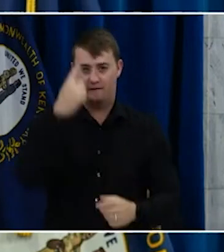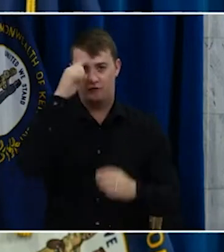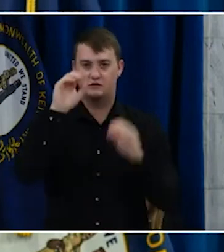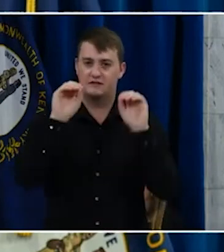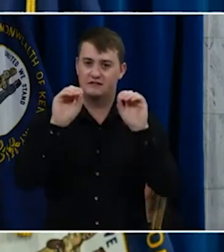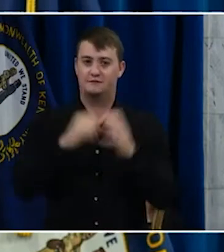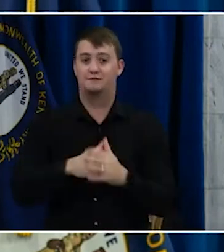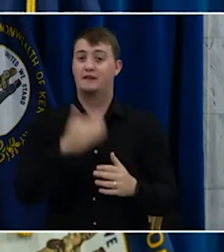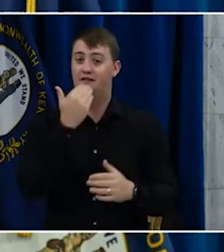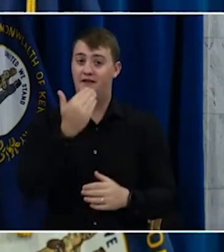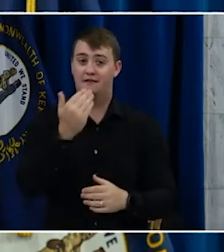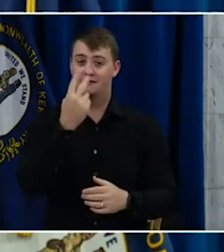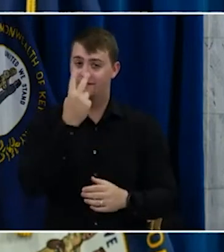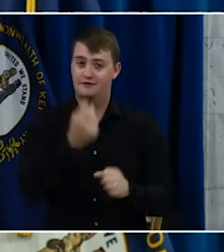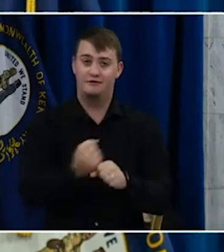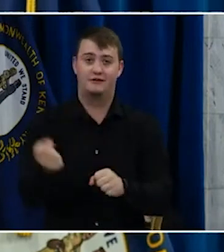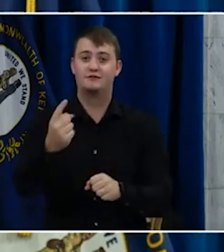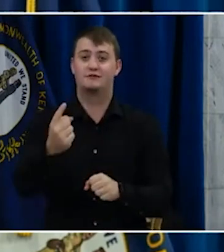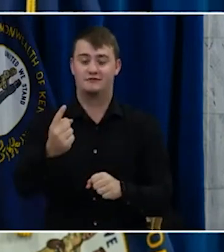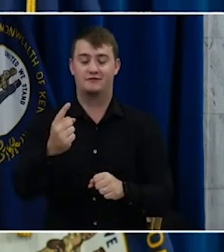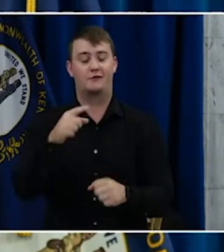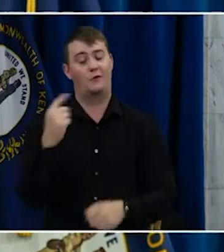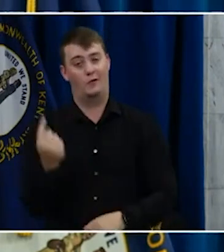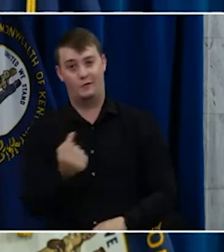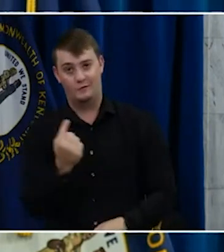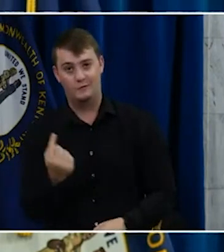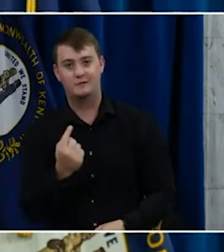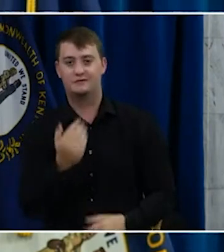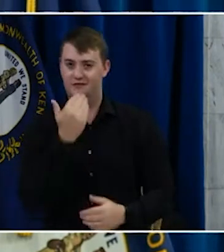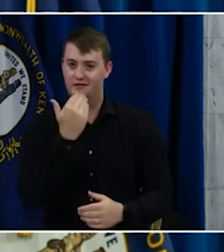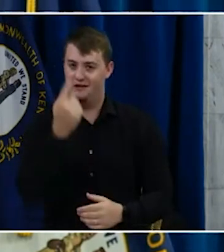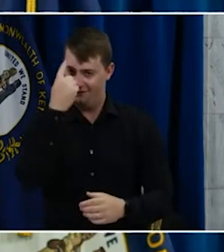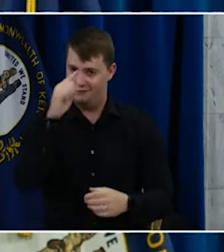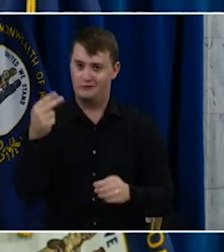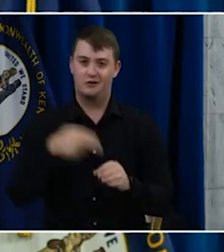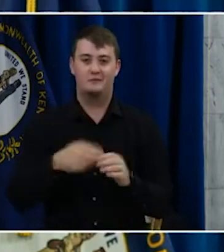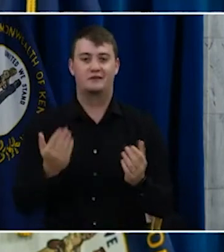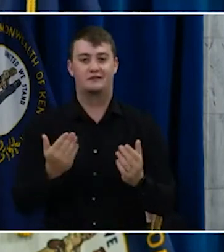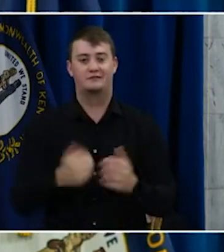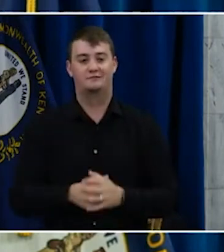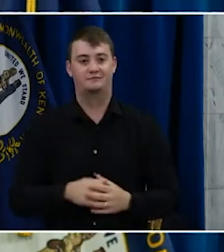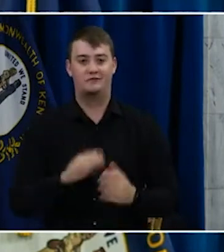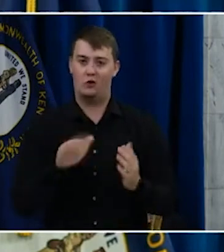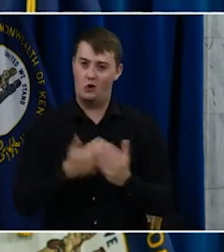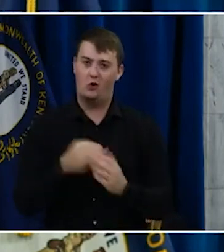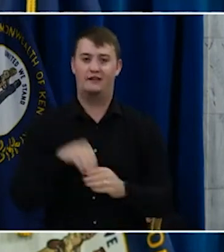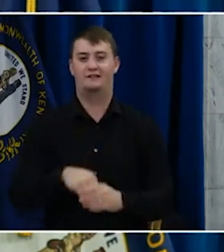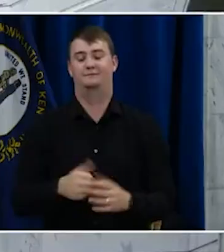Thank you. See you next year. And as always, thank you for being all in.